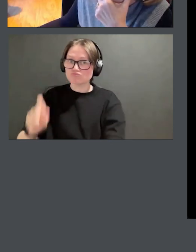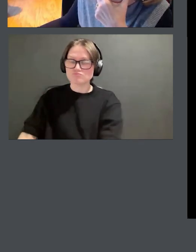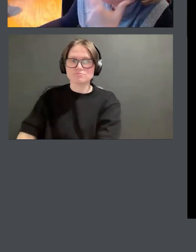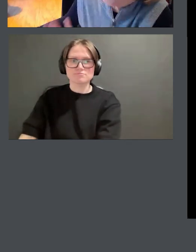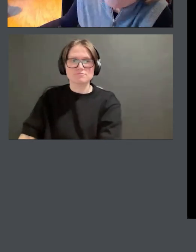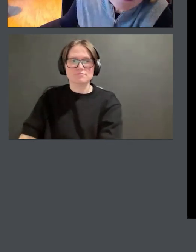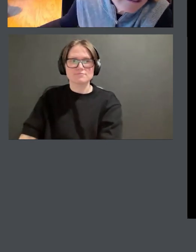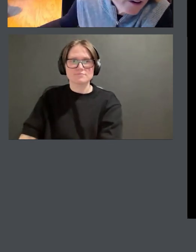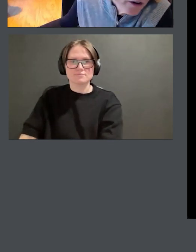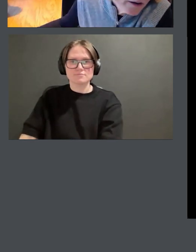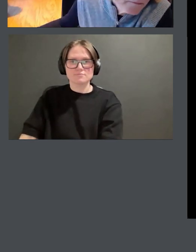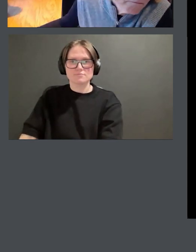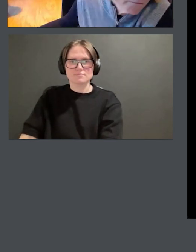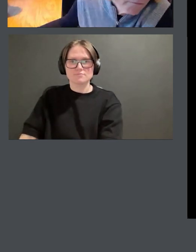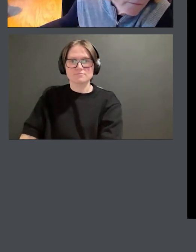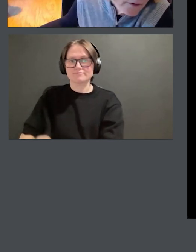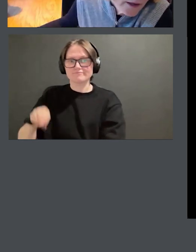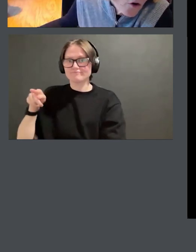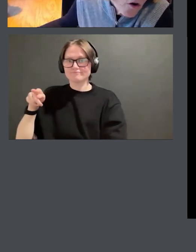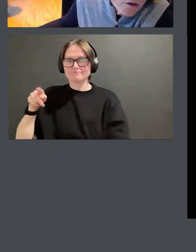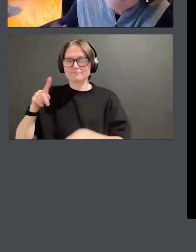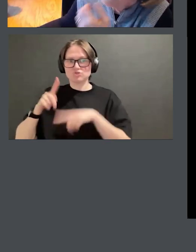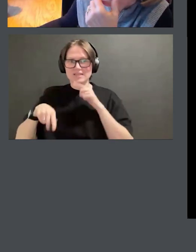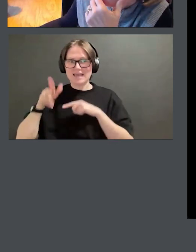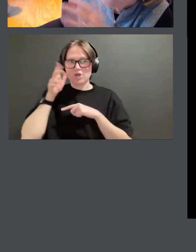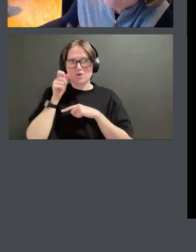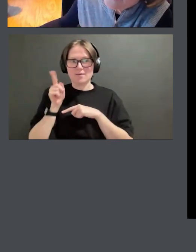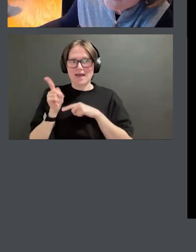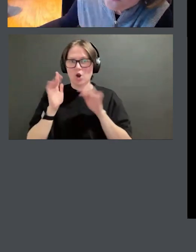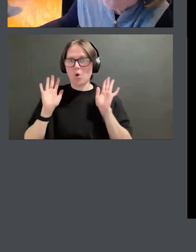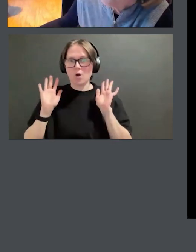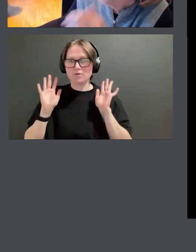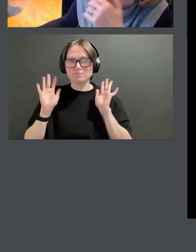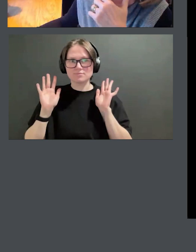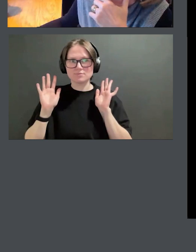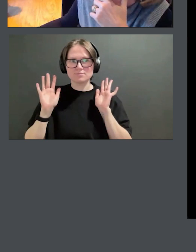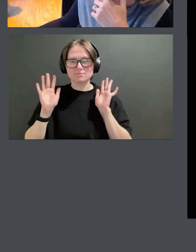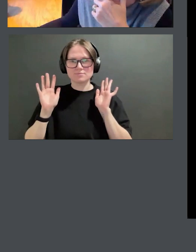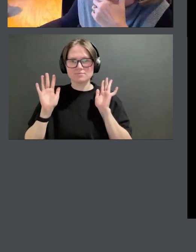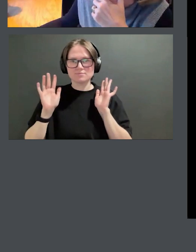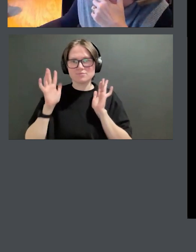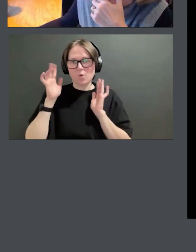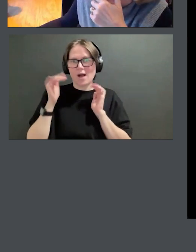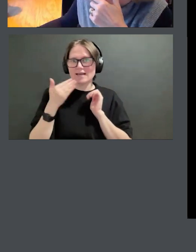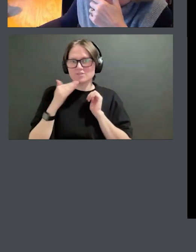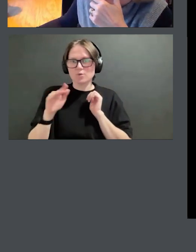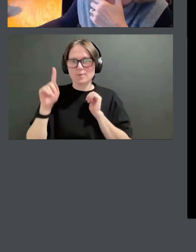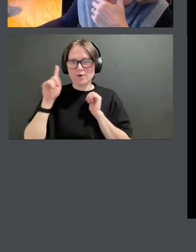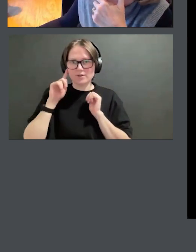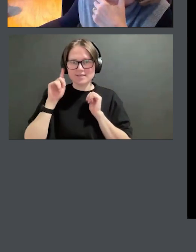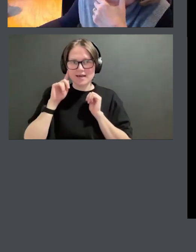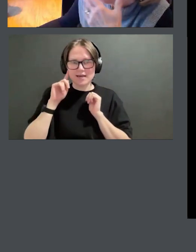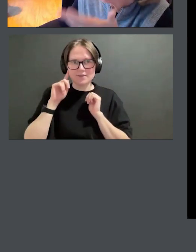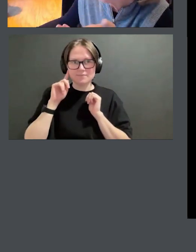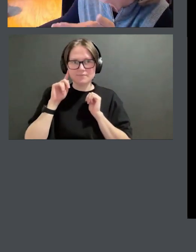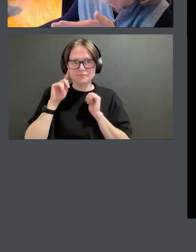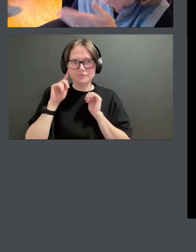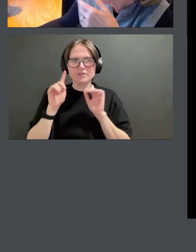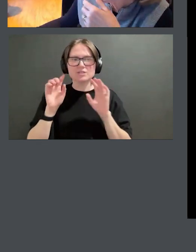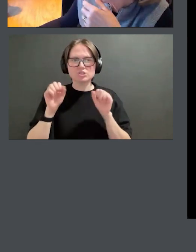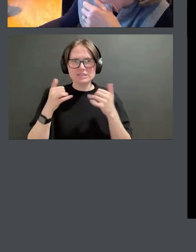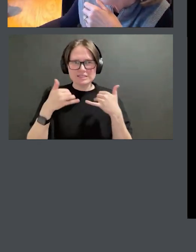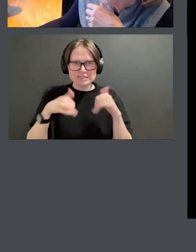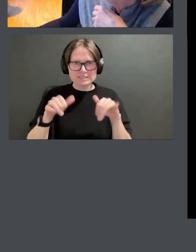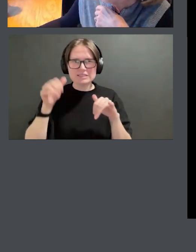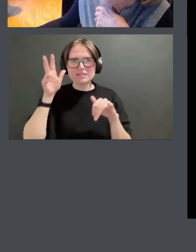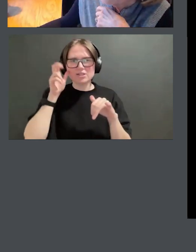And she can't hear him at all because he's on her poorer side. She can still hear her